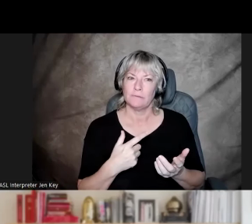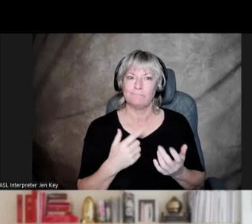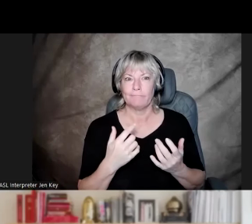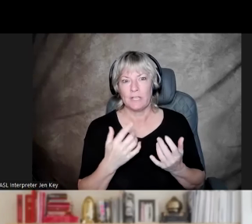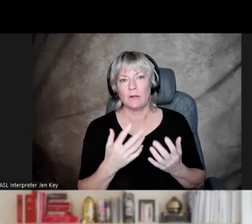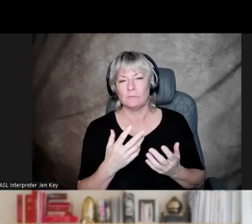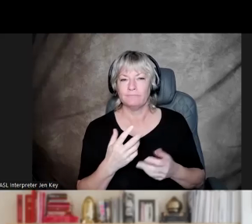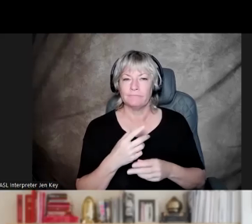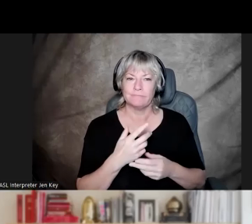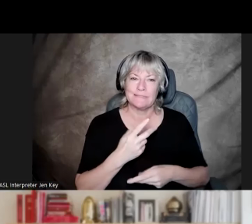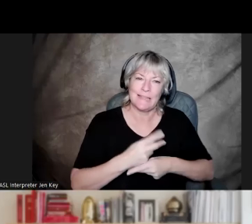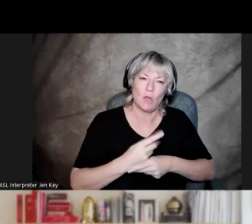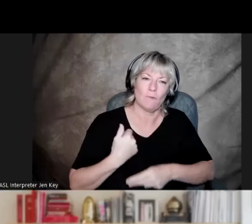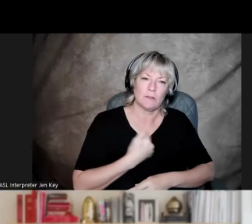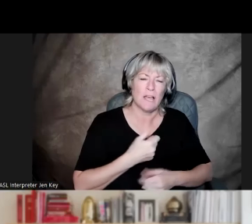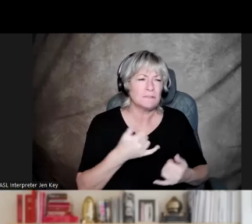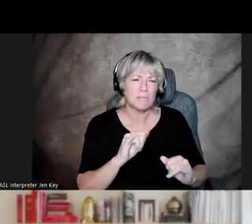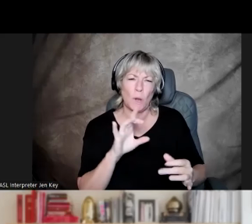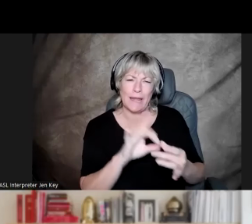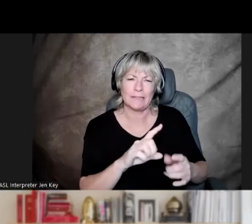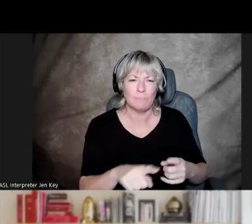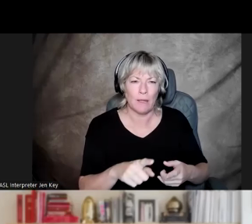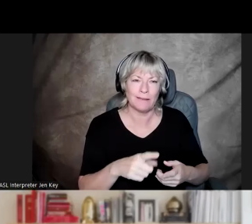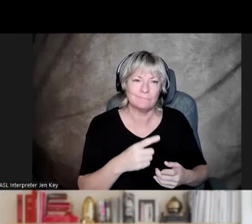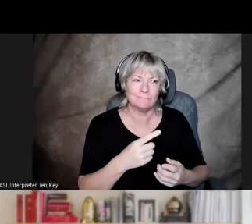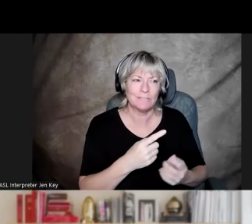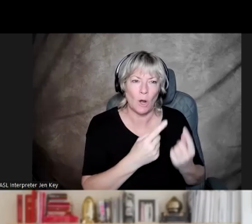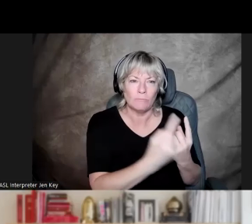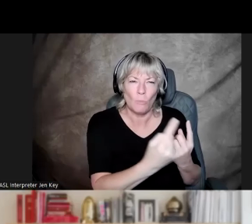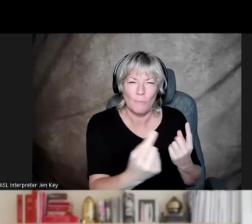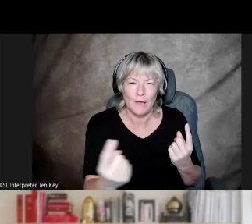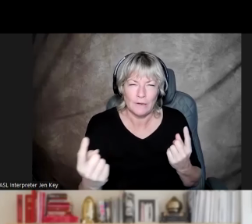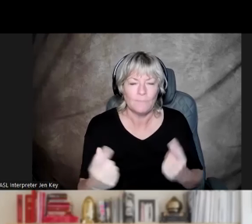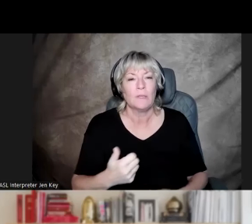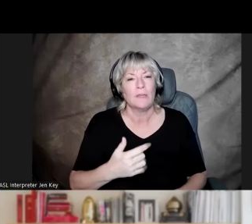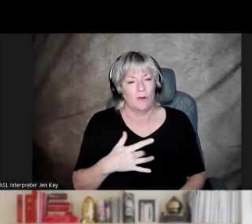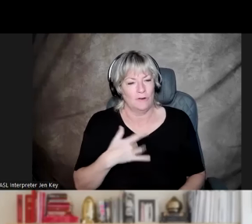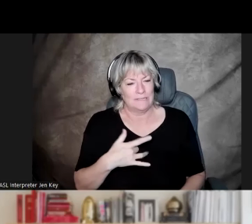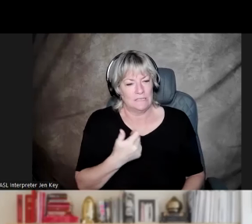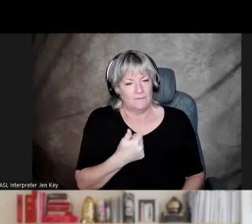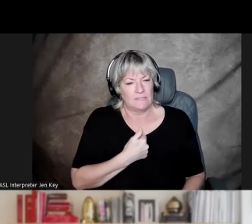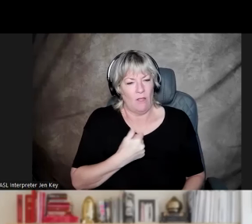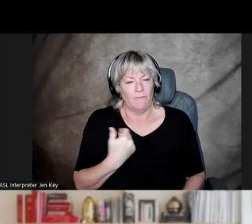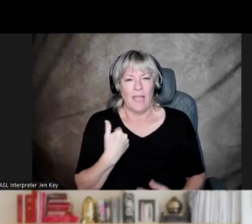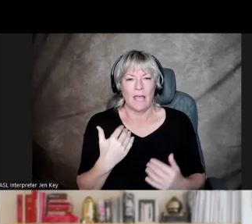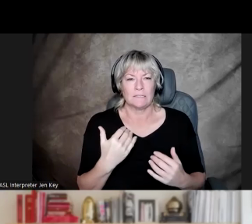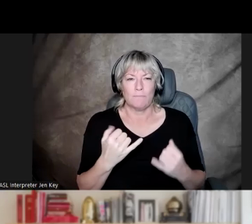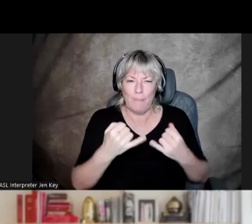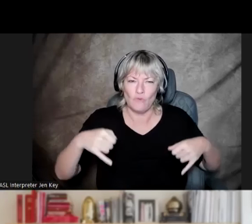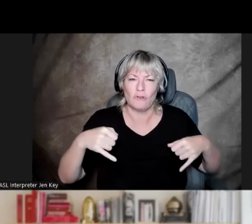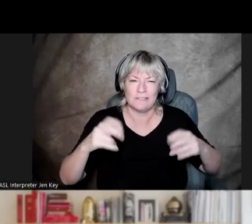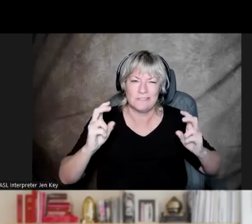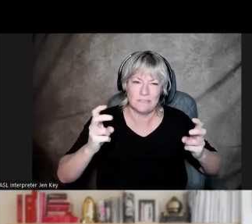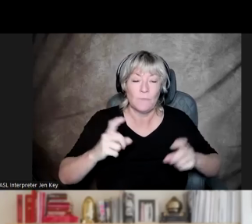still be connected. And our sense of self certainly has maybe some level of boundaries, but